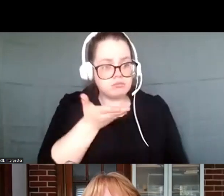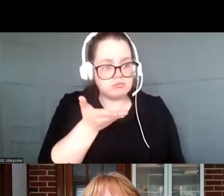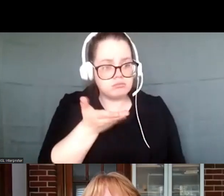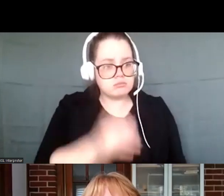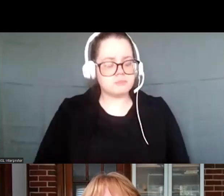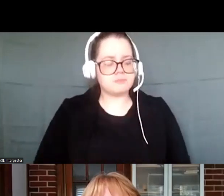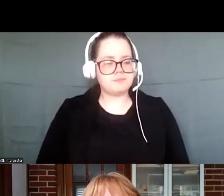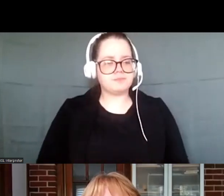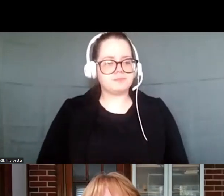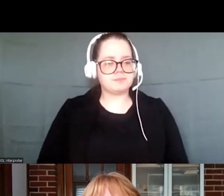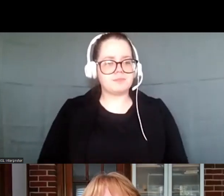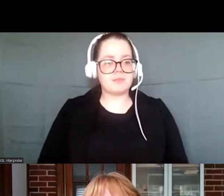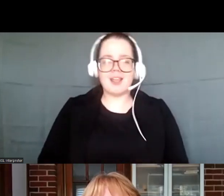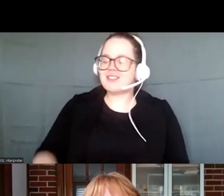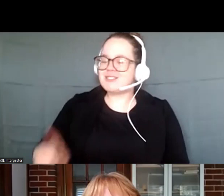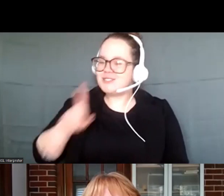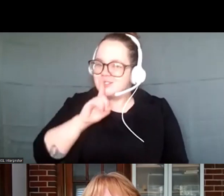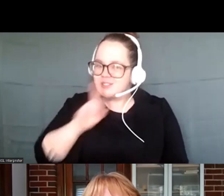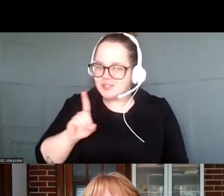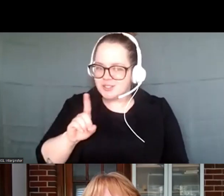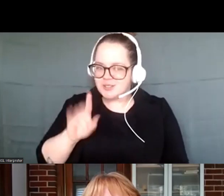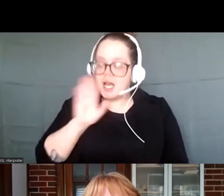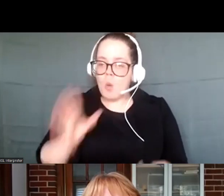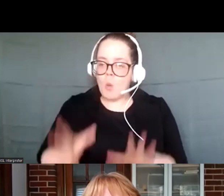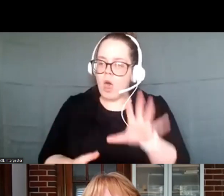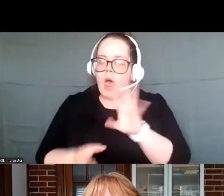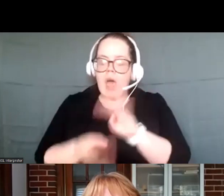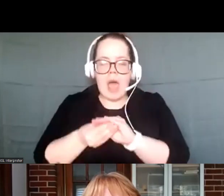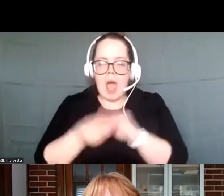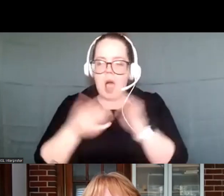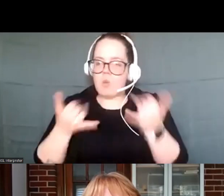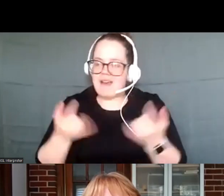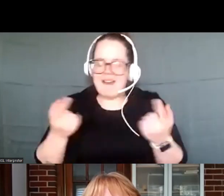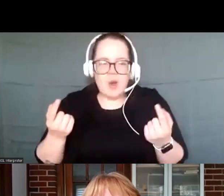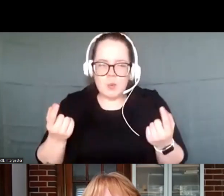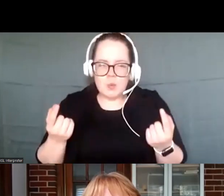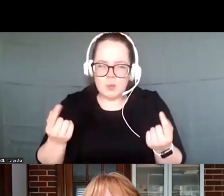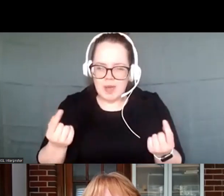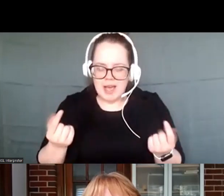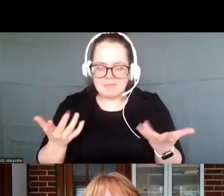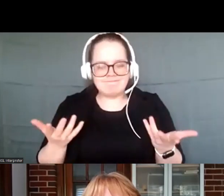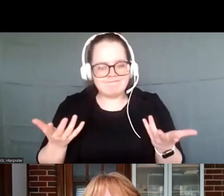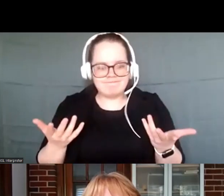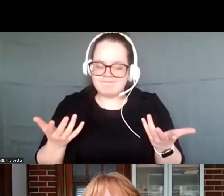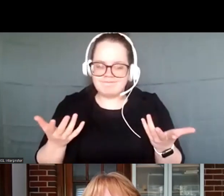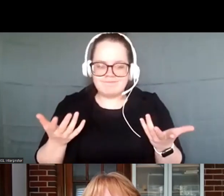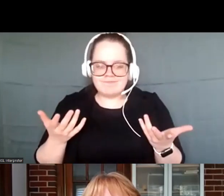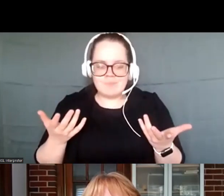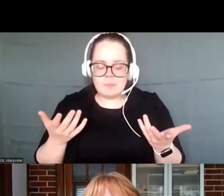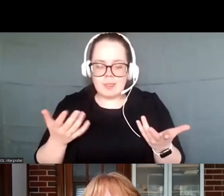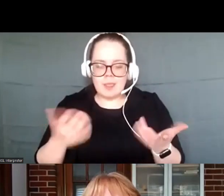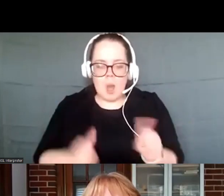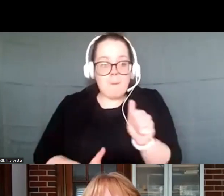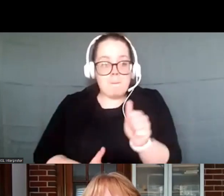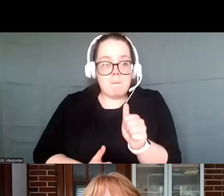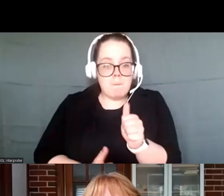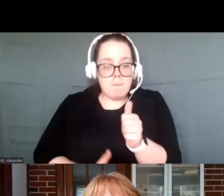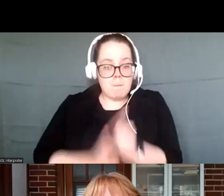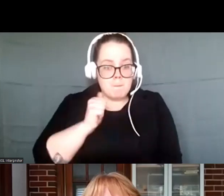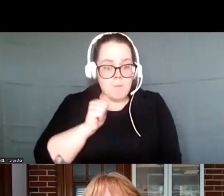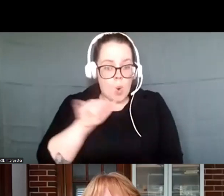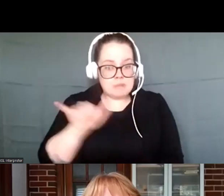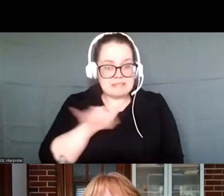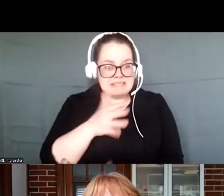add right now is just that most of the same things that an agent or a manager